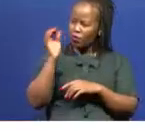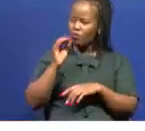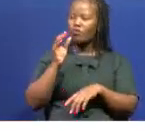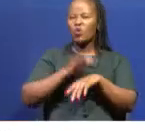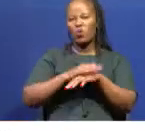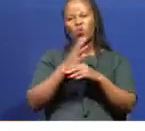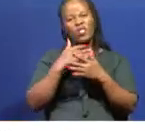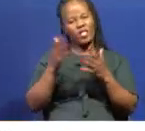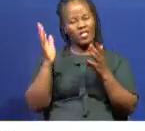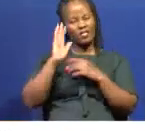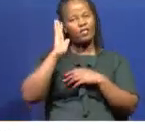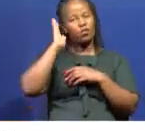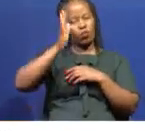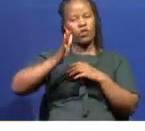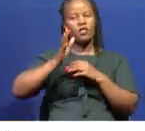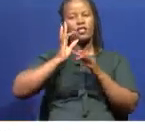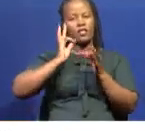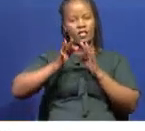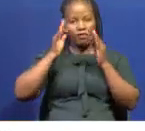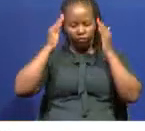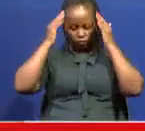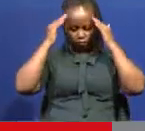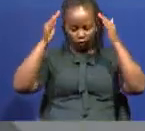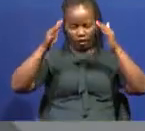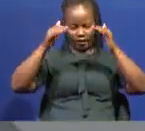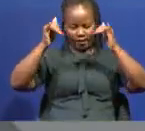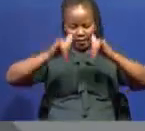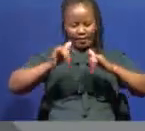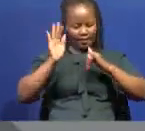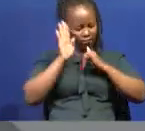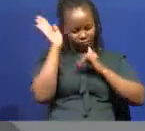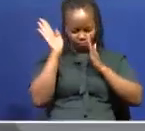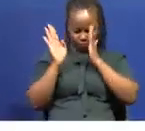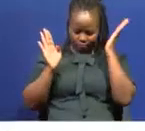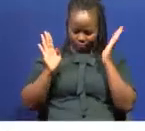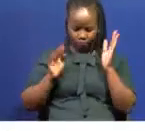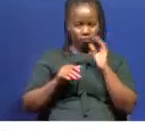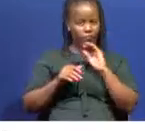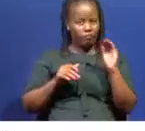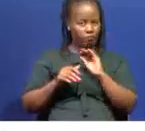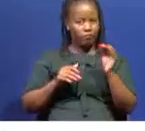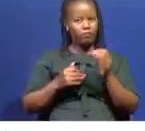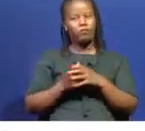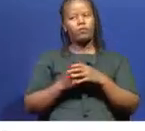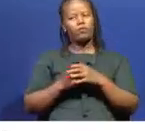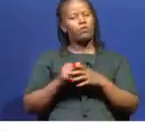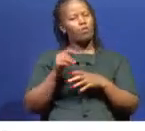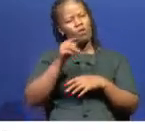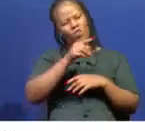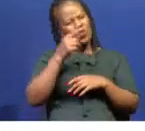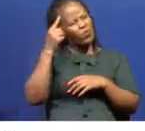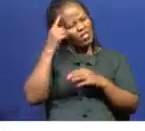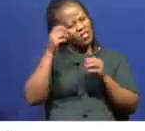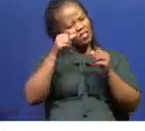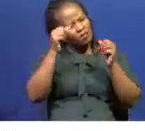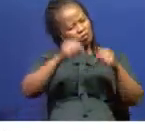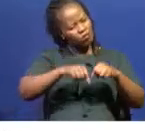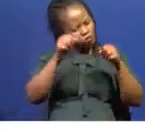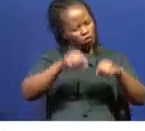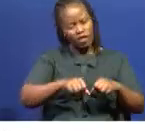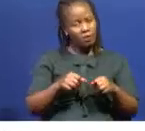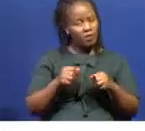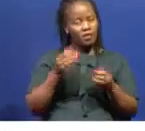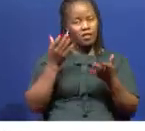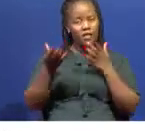will come to you if you just keep the focus. Right. Yes. And stay on the grind, right? Yes. And do you think that that's possible? Maybe looking at the pool